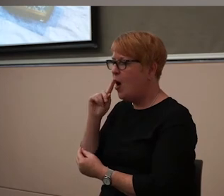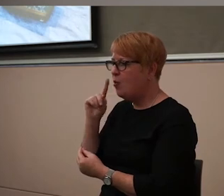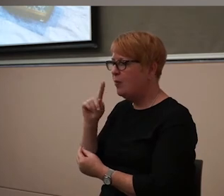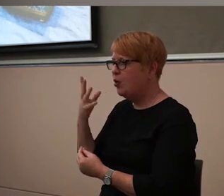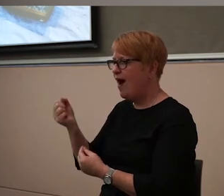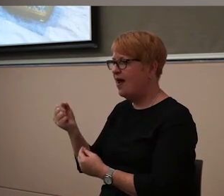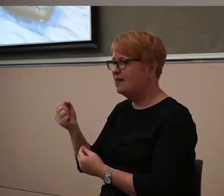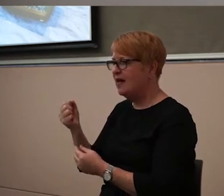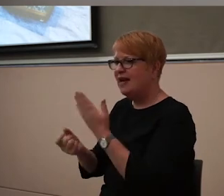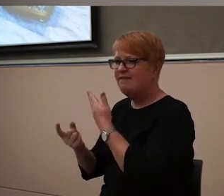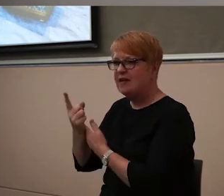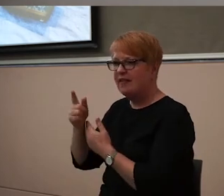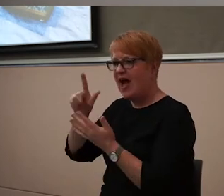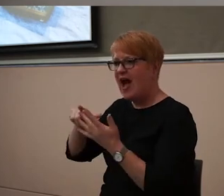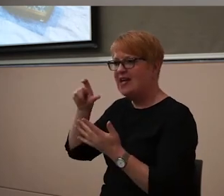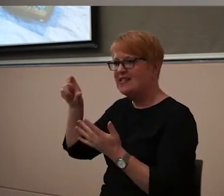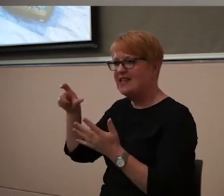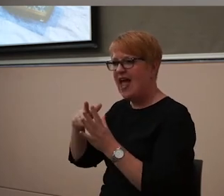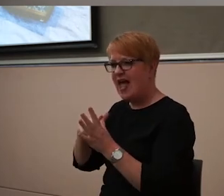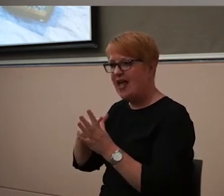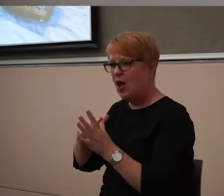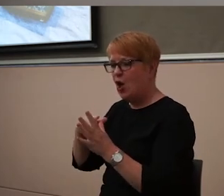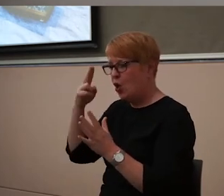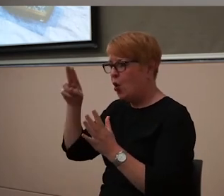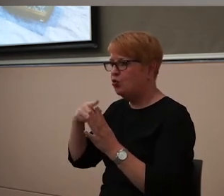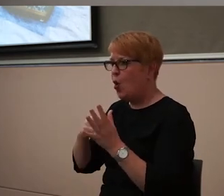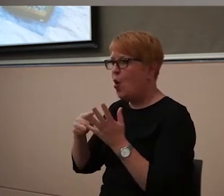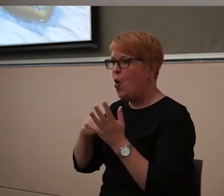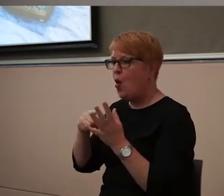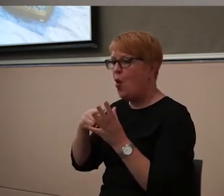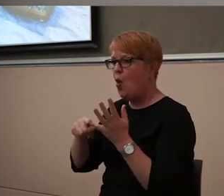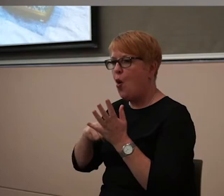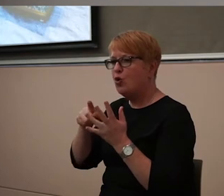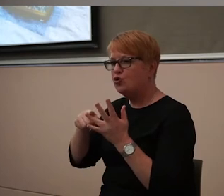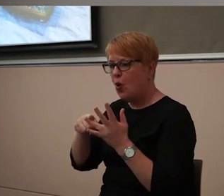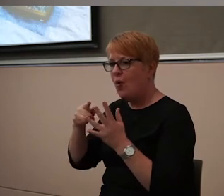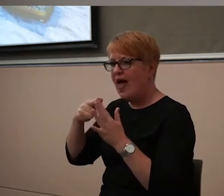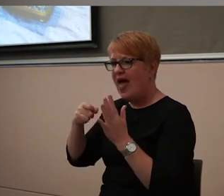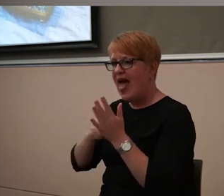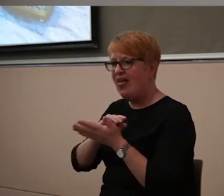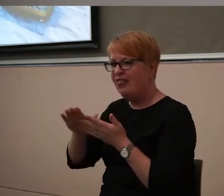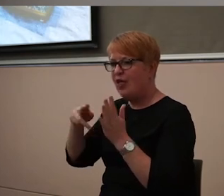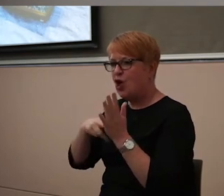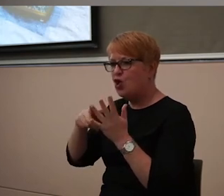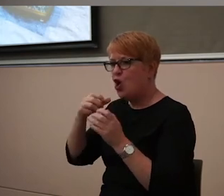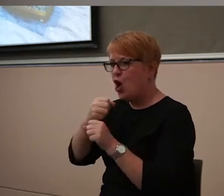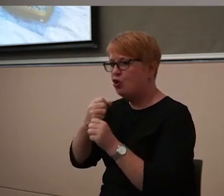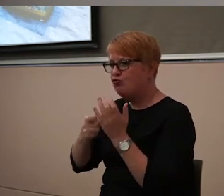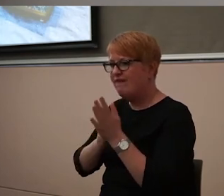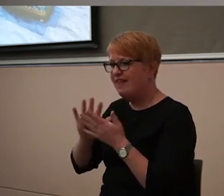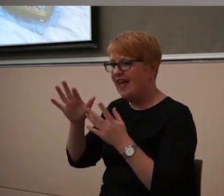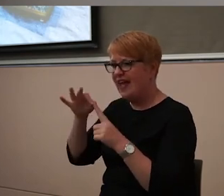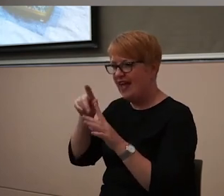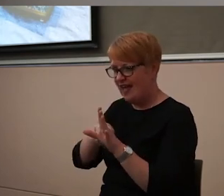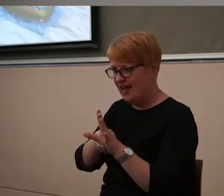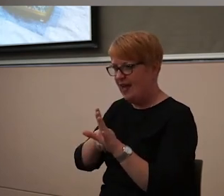having... you know, curators within the institution curate them. Yeah. And